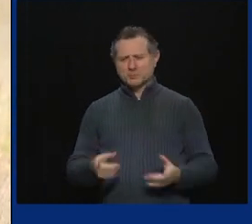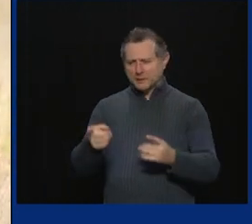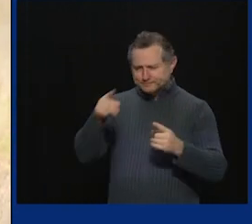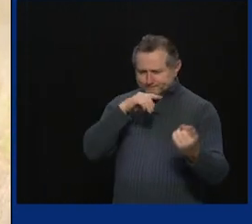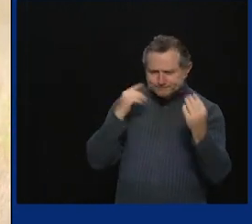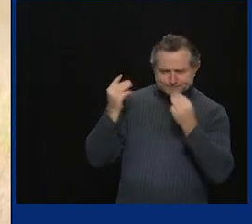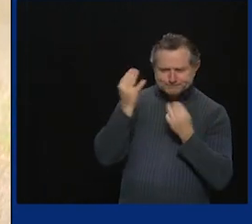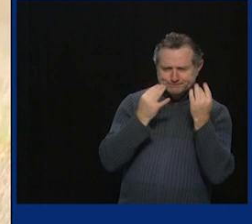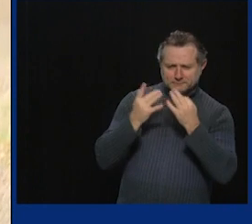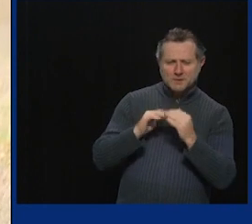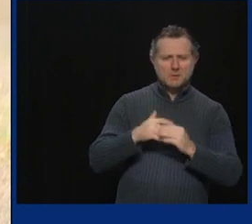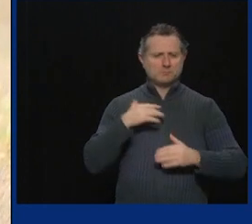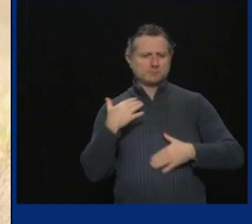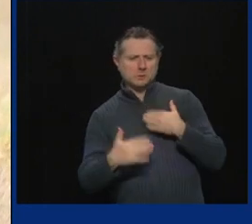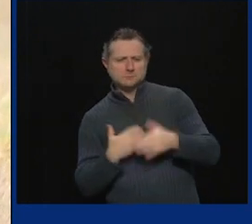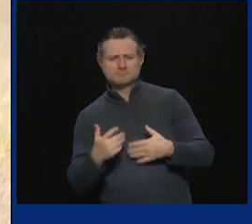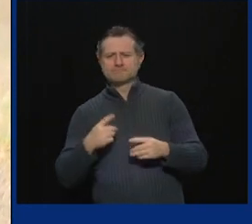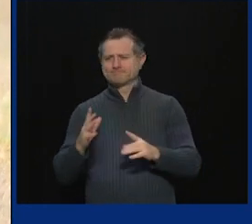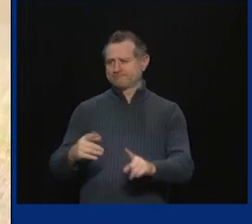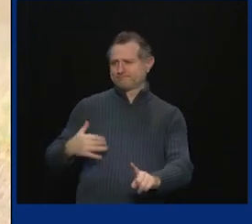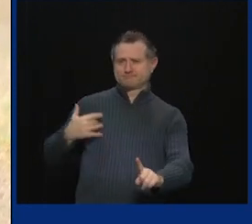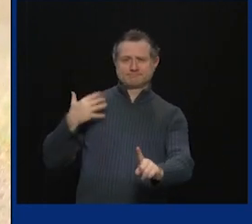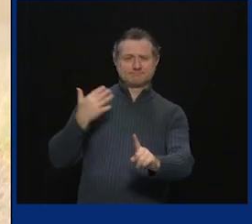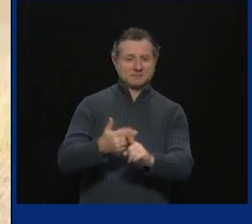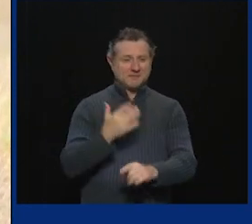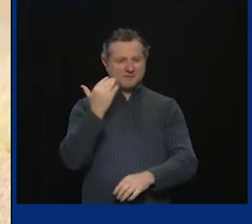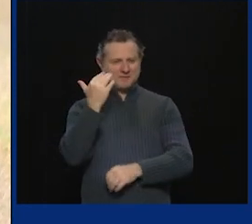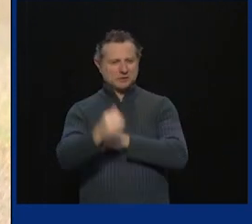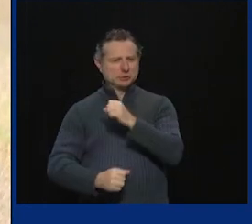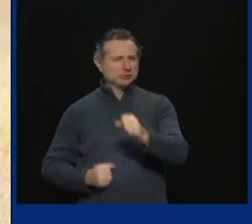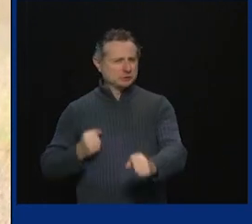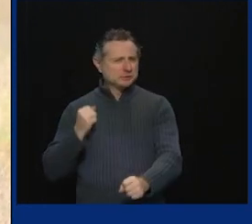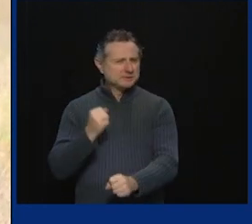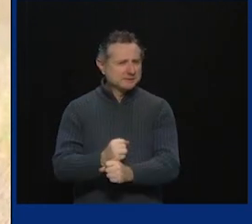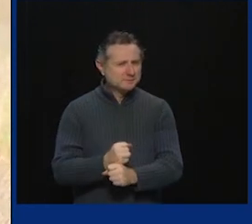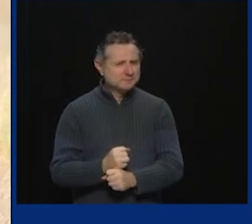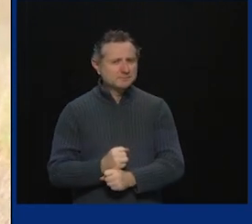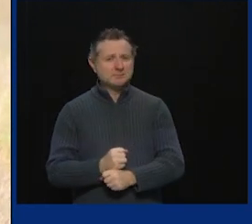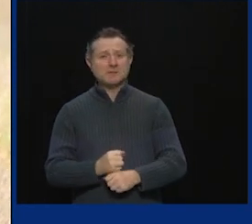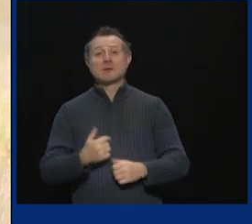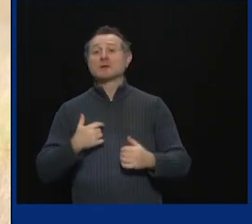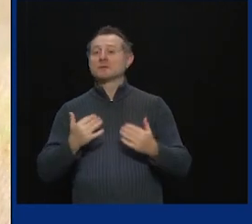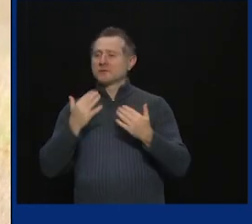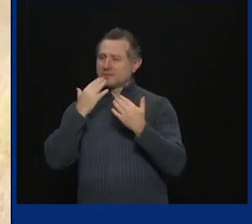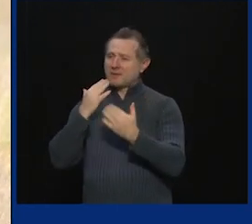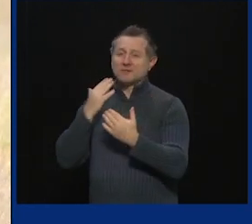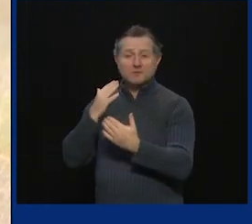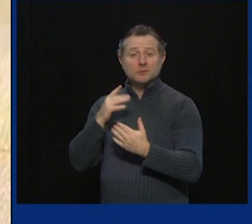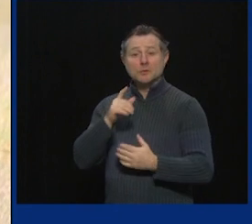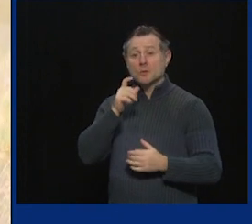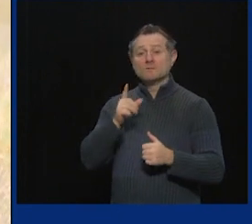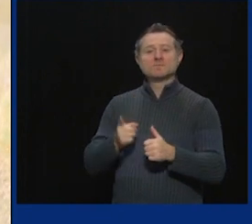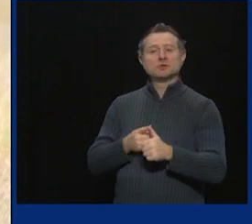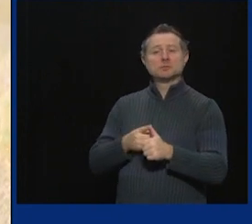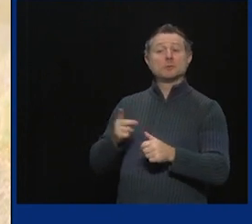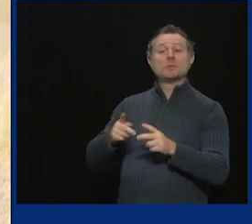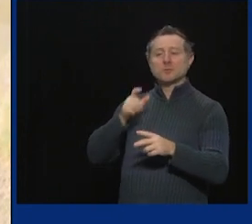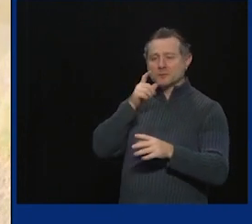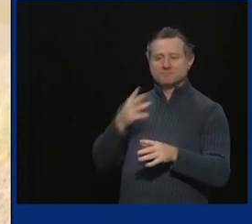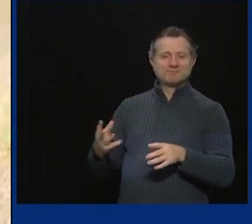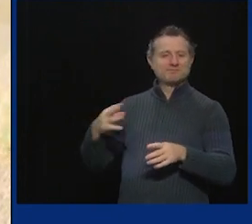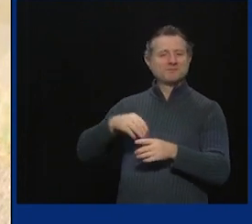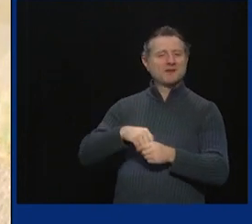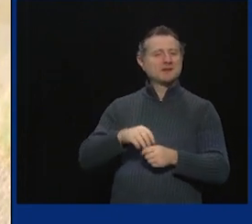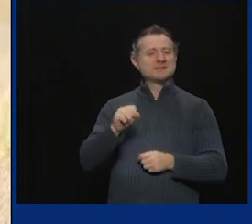literally 15 years. And I want to thank some of the early visionaries, like Steve Hyde, who had a strategic plan for